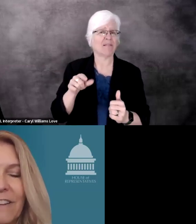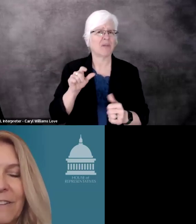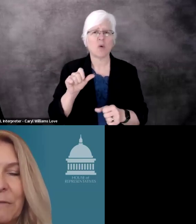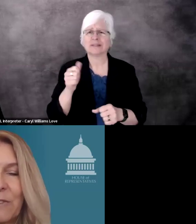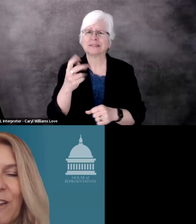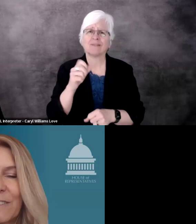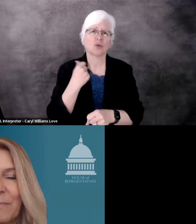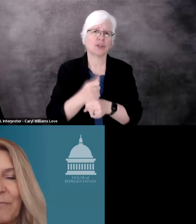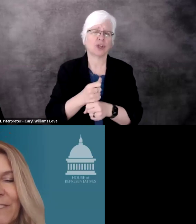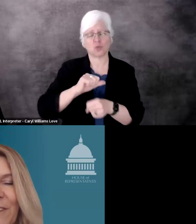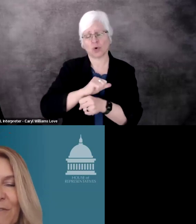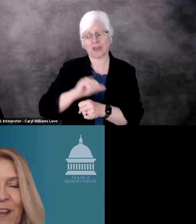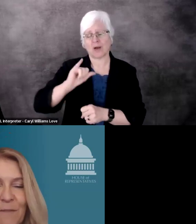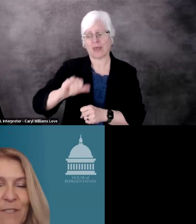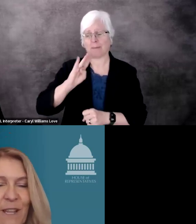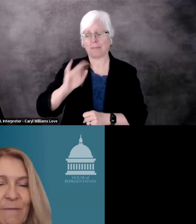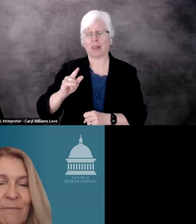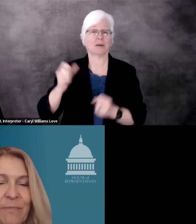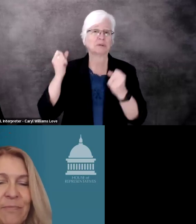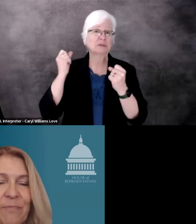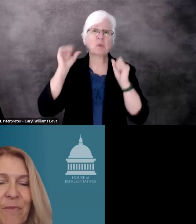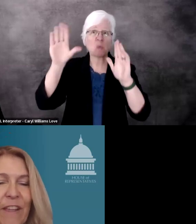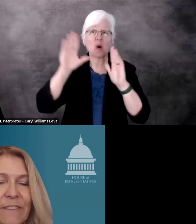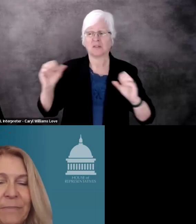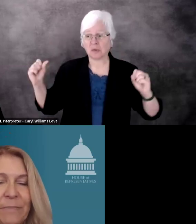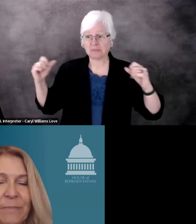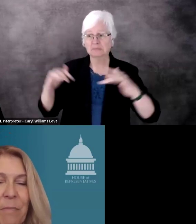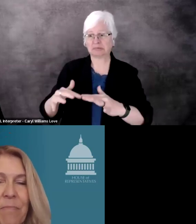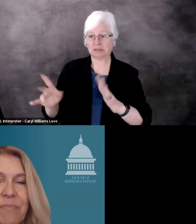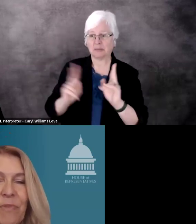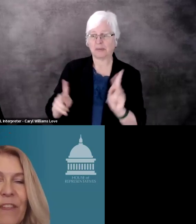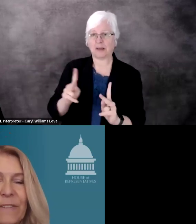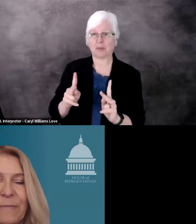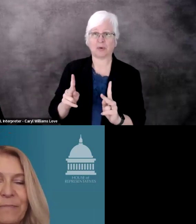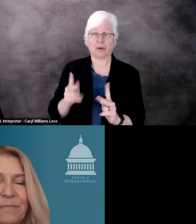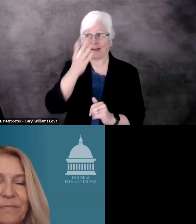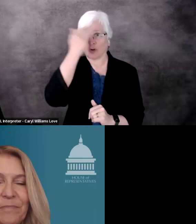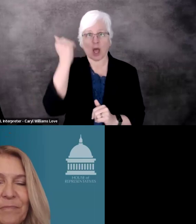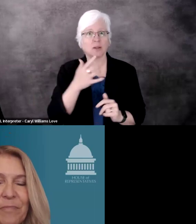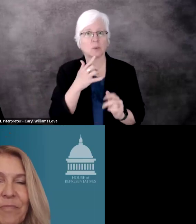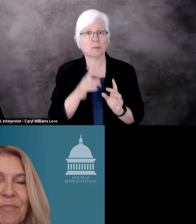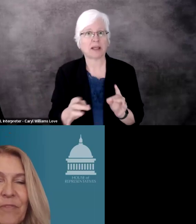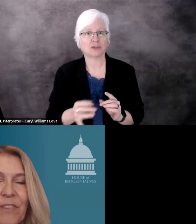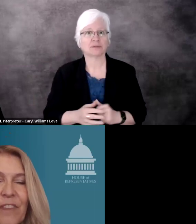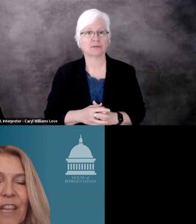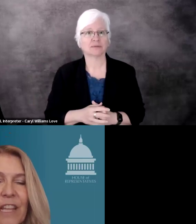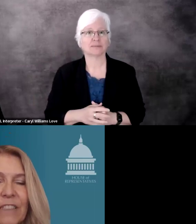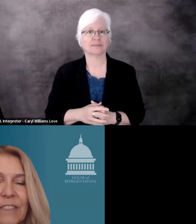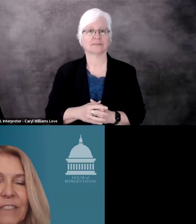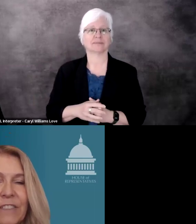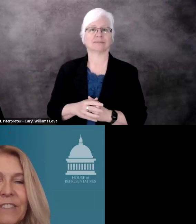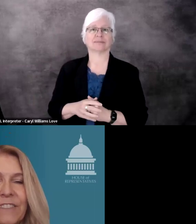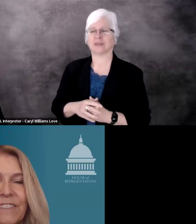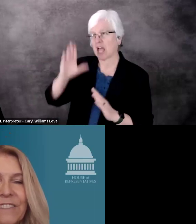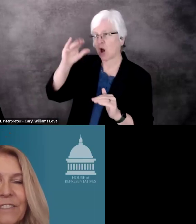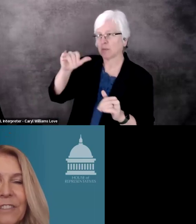turnout and it was awesome. Sorry, I forgot to mention that. So glad to hear it. Hopefully they didn't get completely poured on, but I guess